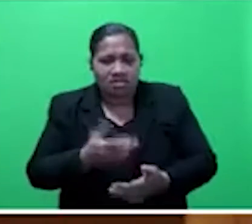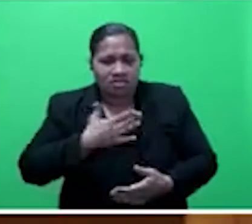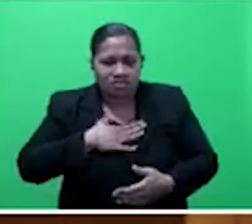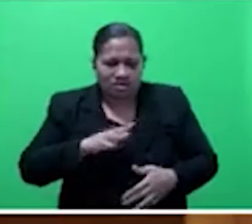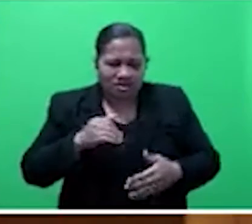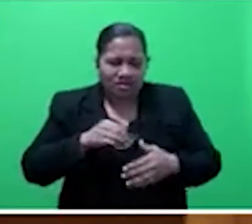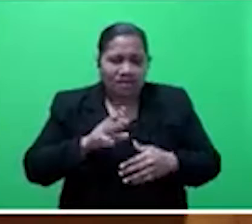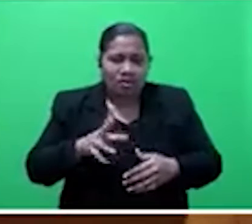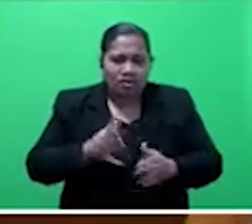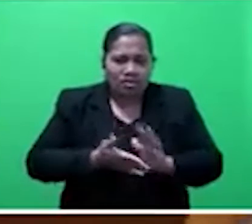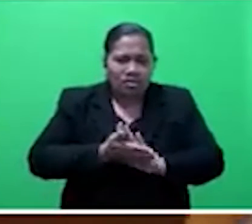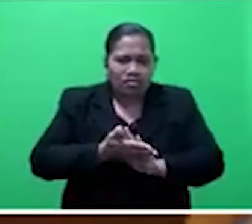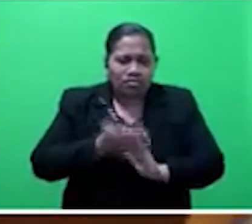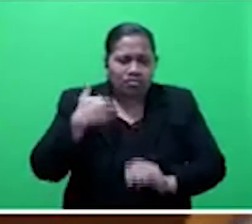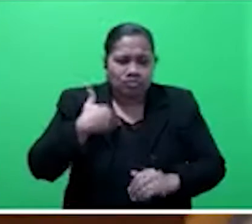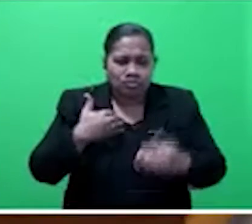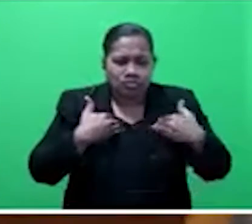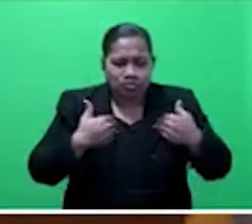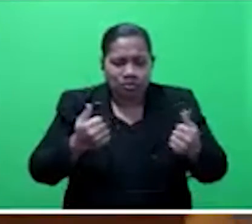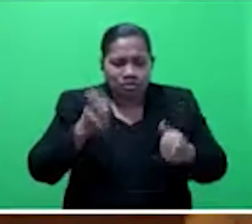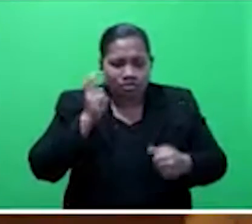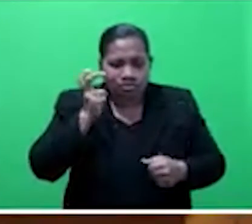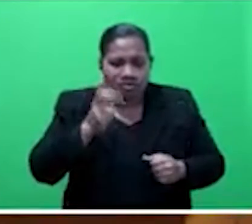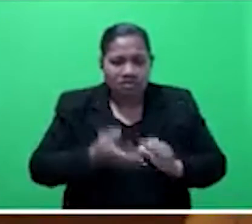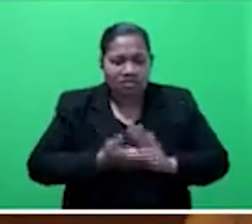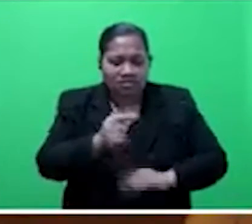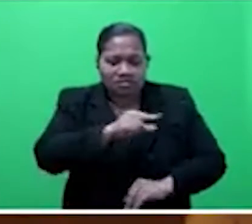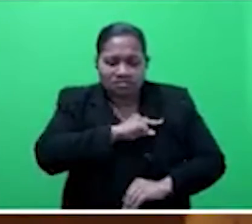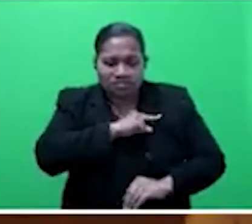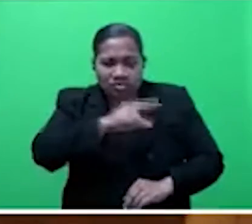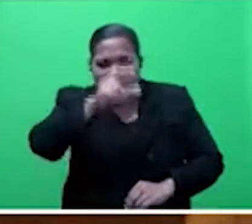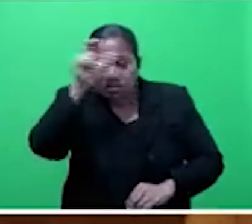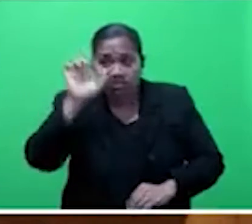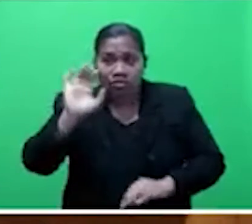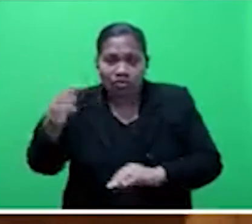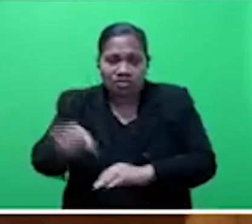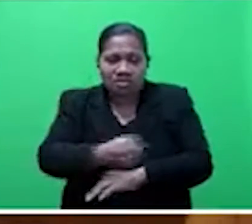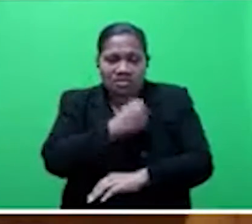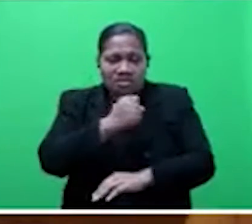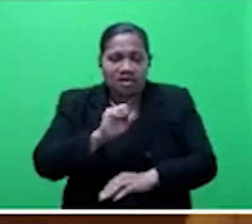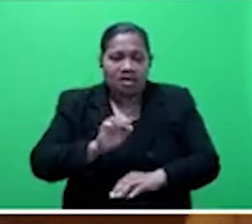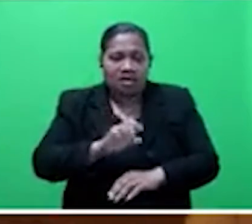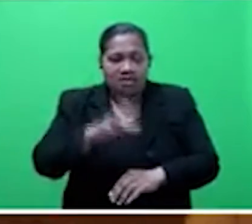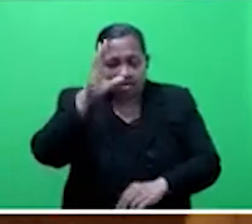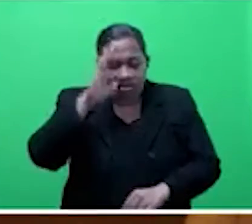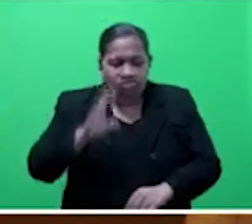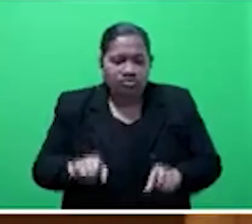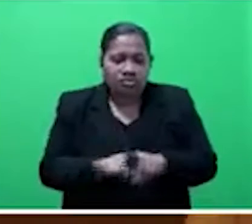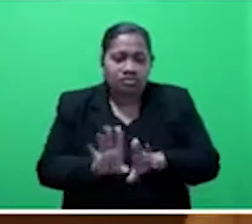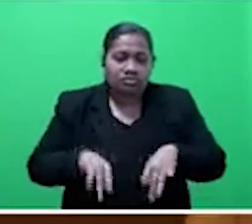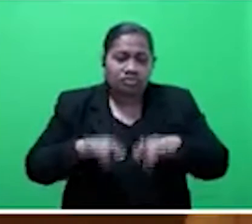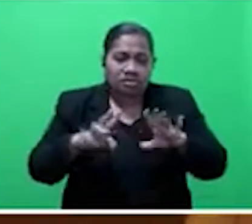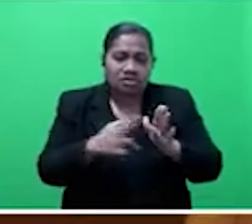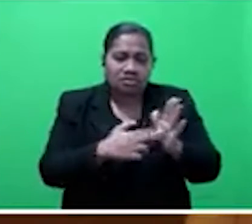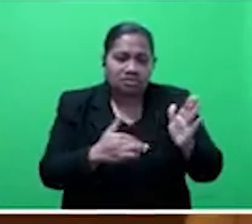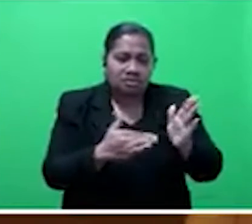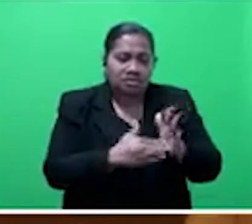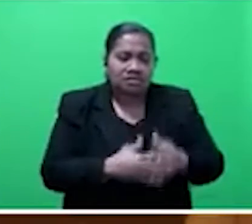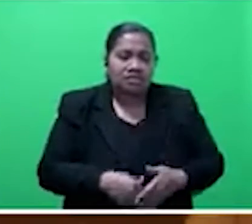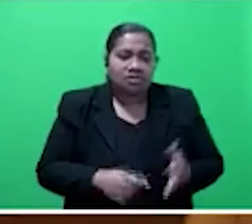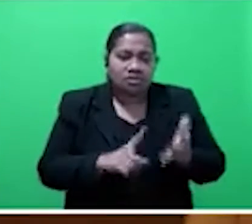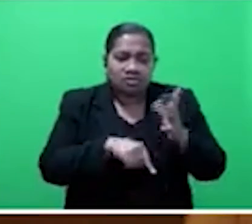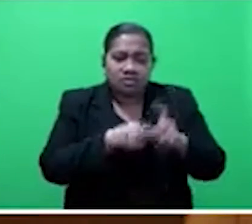competent nurses from overseas countries such as Australia, New Zealand, the United Kingdom, and the United